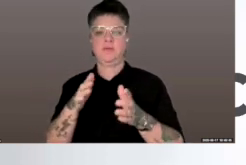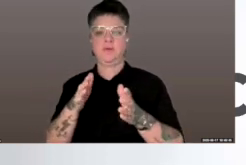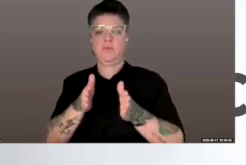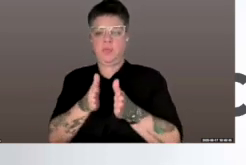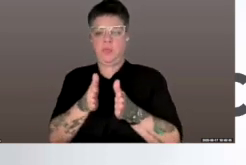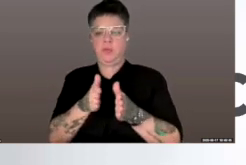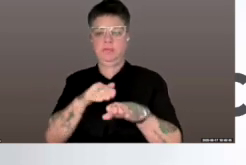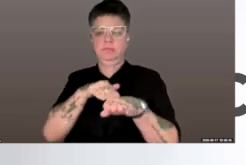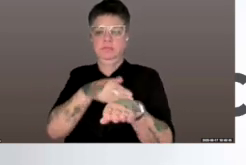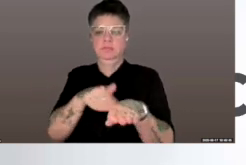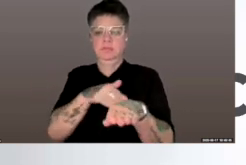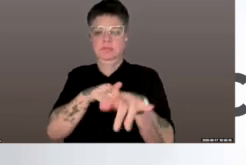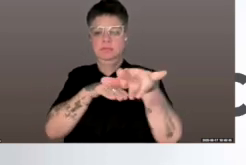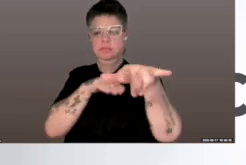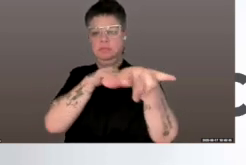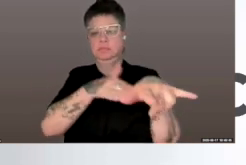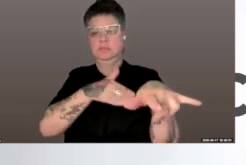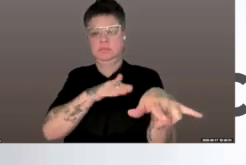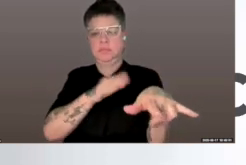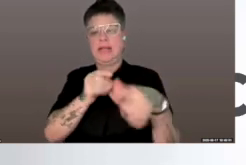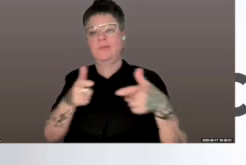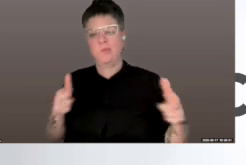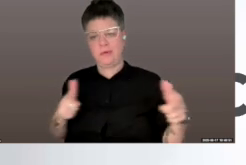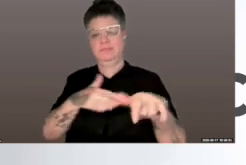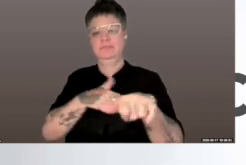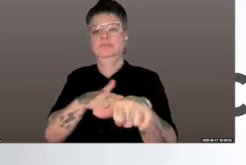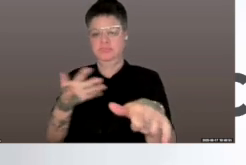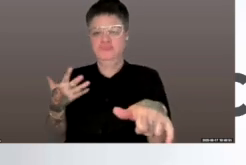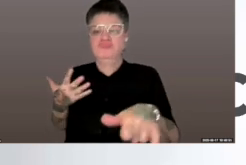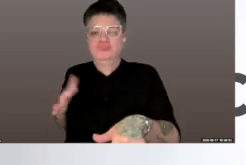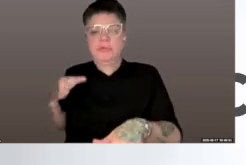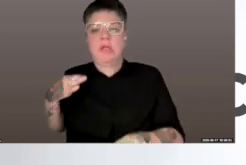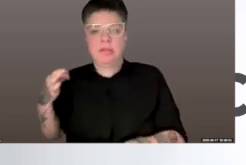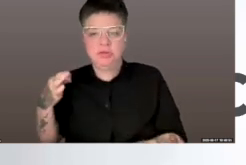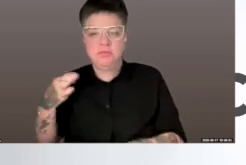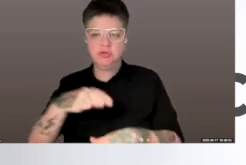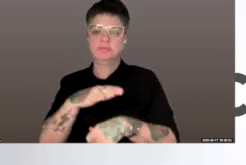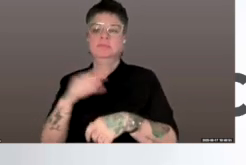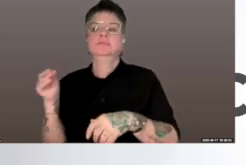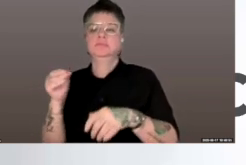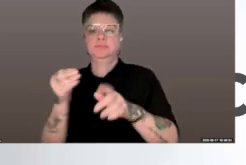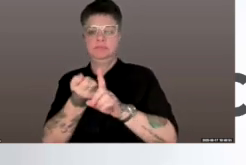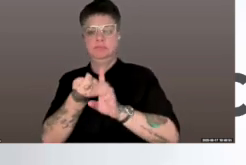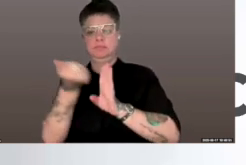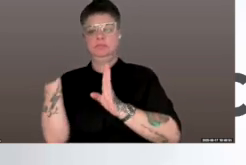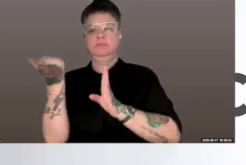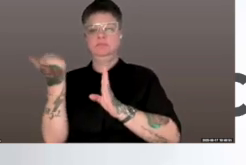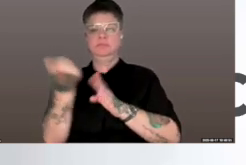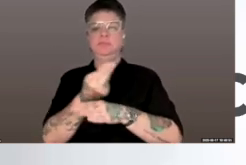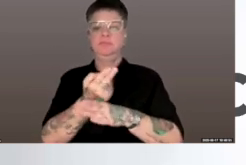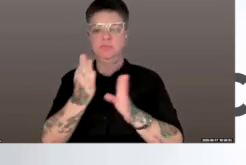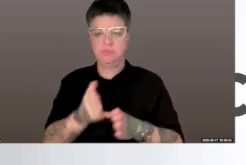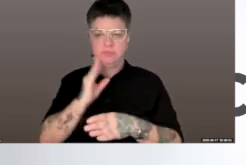We are also expanding eligibility to include narrow-body aircraft tugs alongside wide-body tugs, which